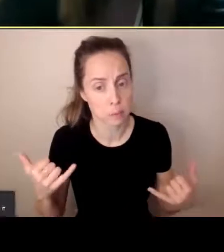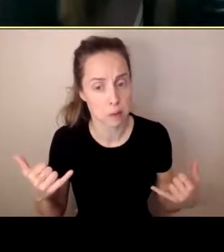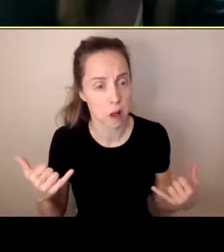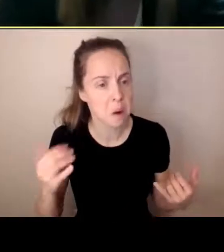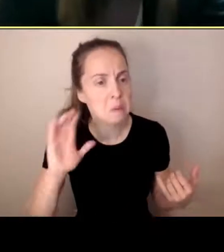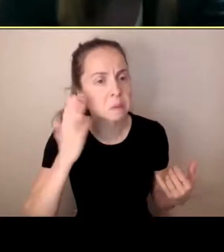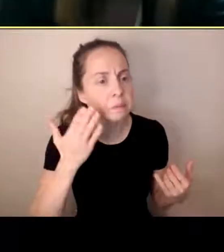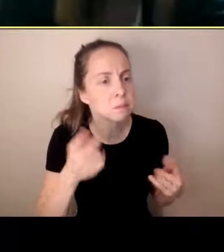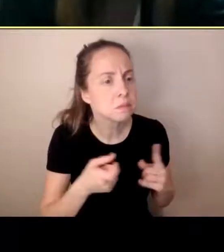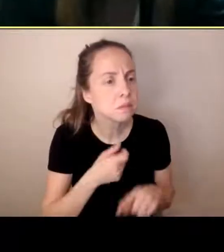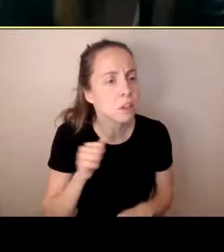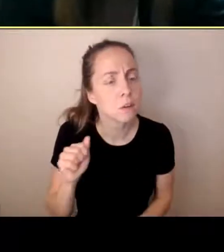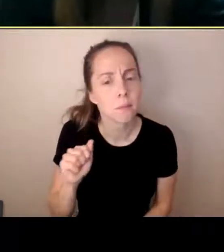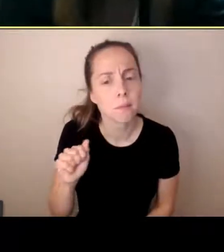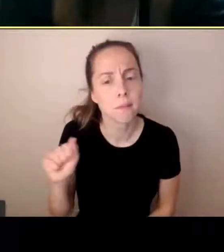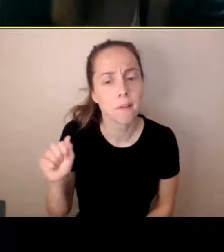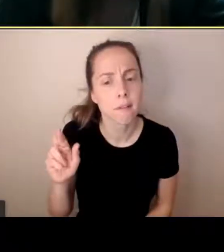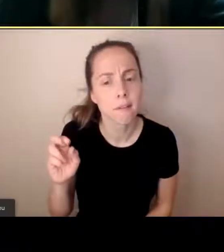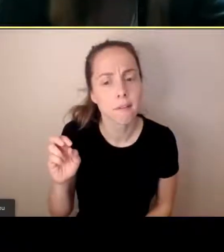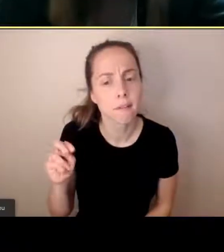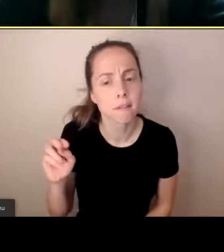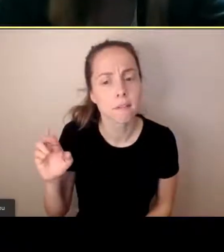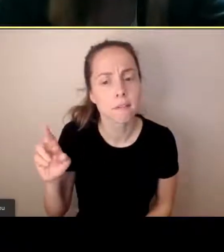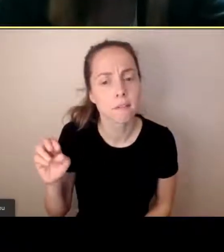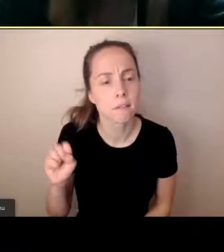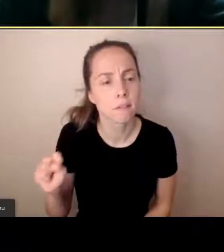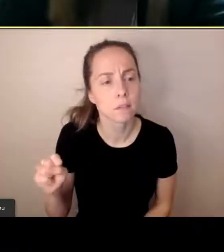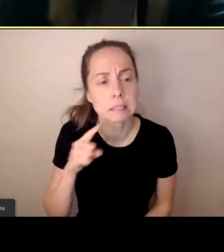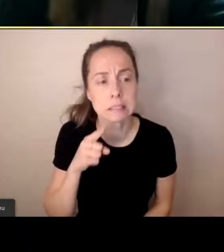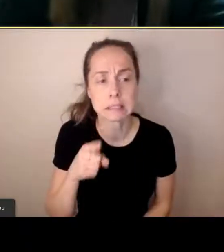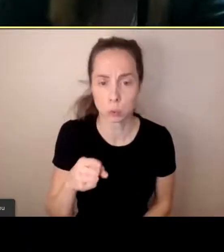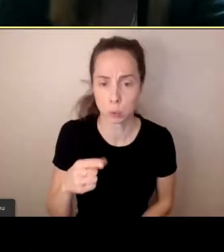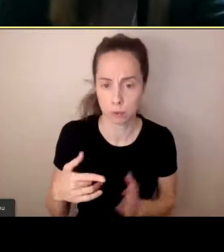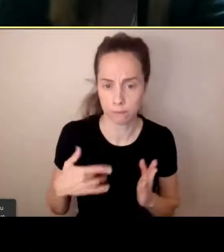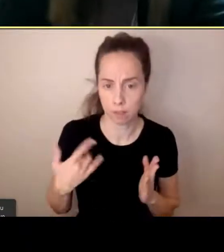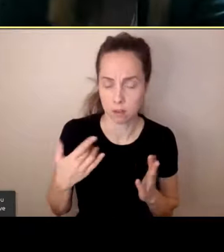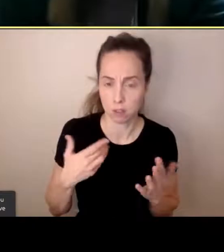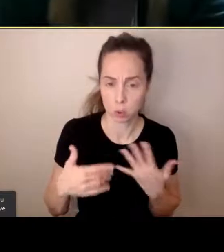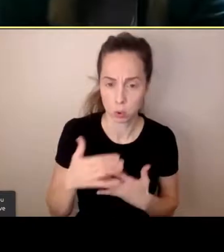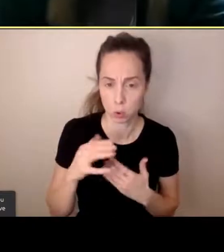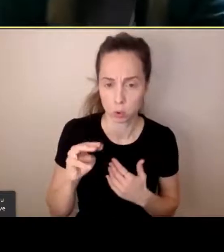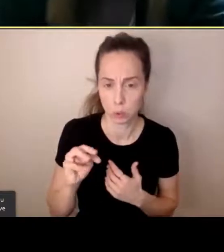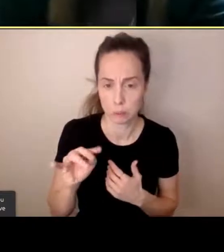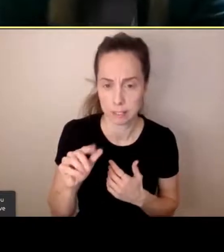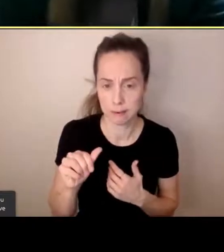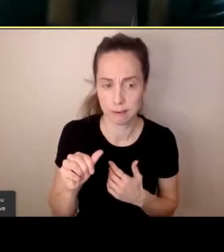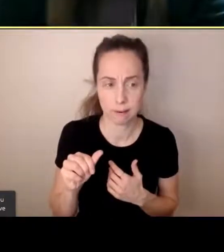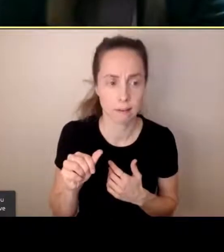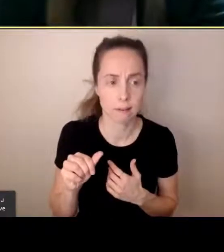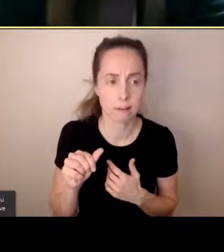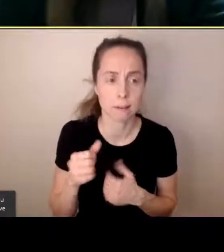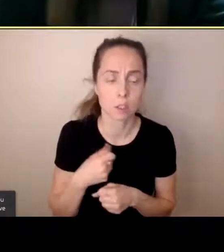it's from an Aaron Cross. It says, do you feel social media has created more of a negative sense of culture?